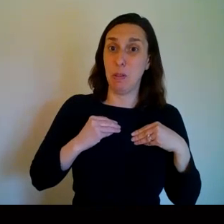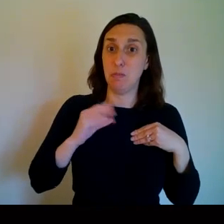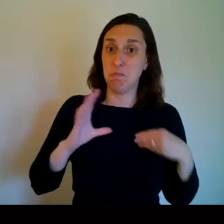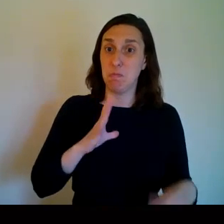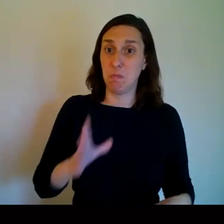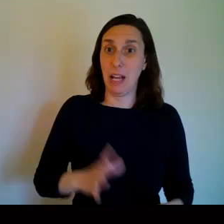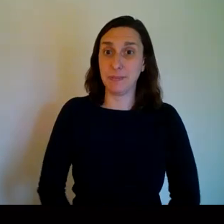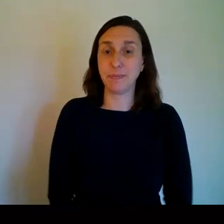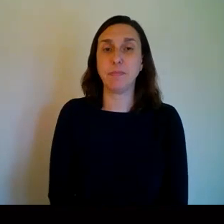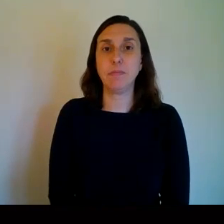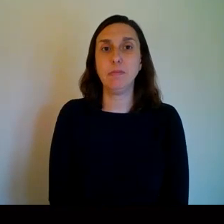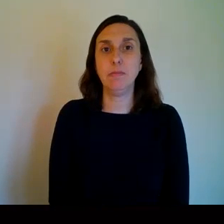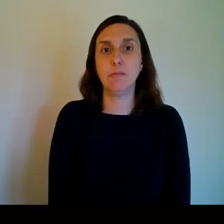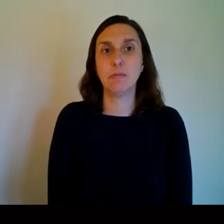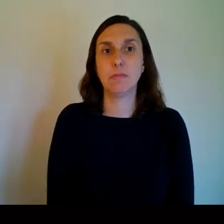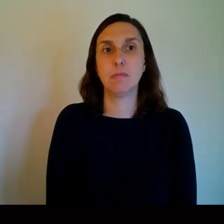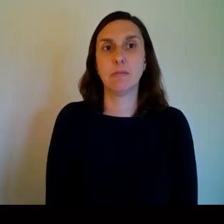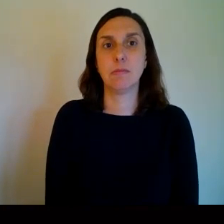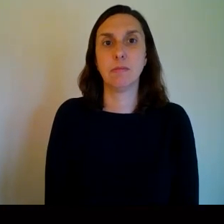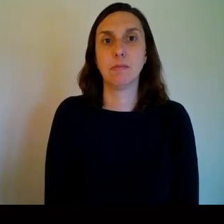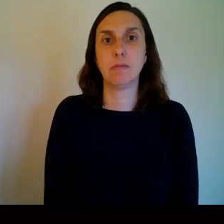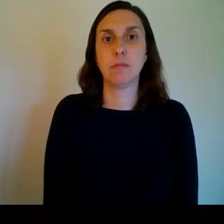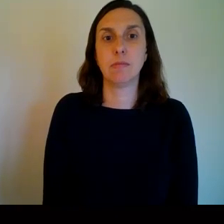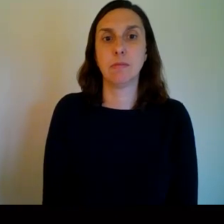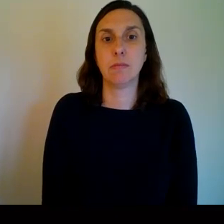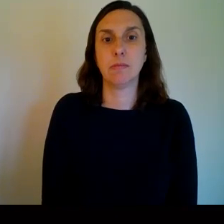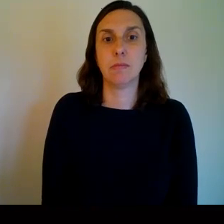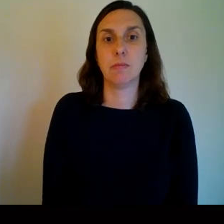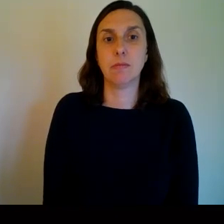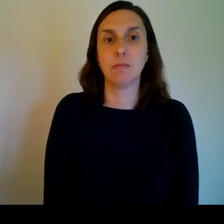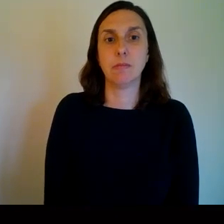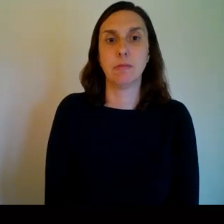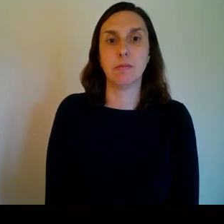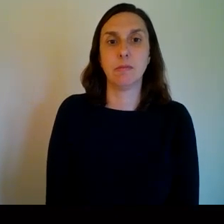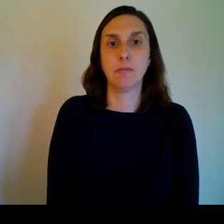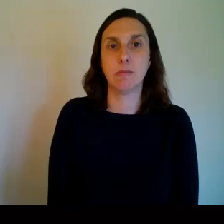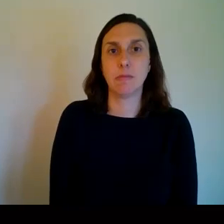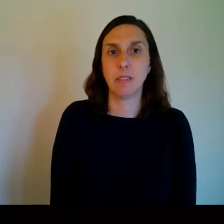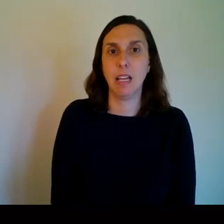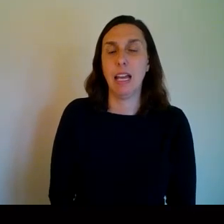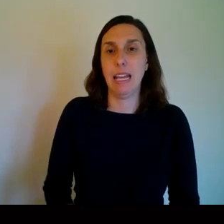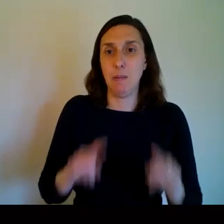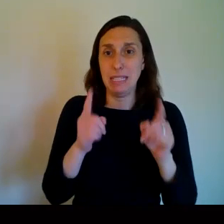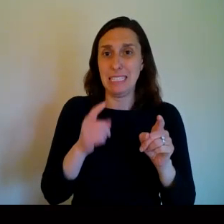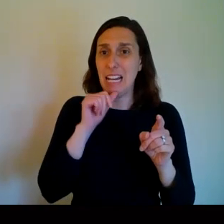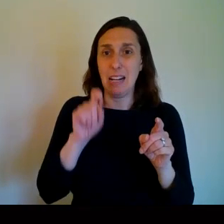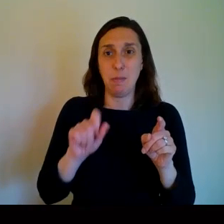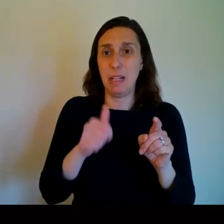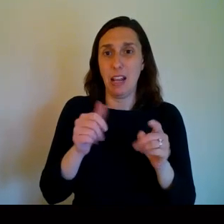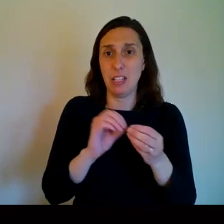Right? Our function, when we put things into our parentheses in a function, it doesn't have to be a number. It can be another variable. We can